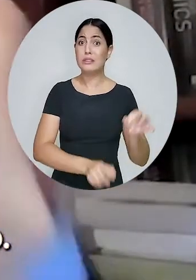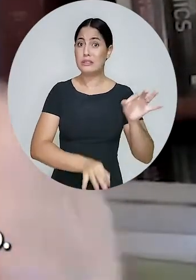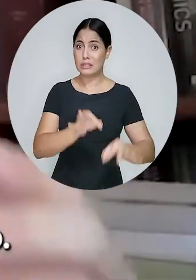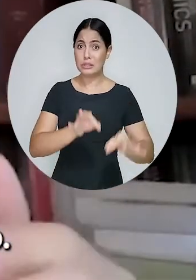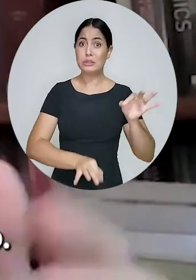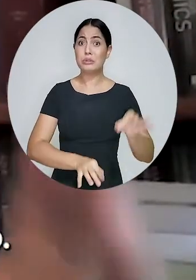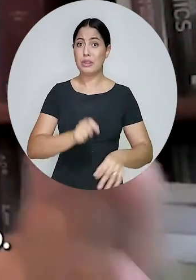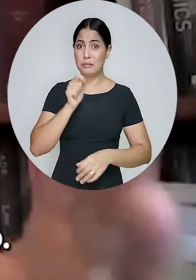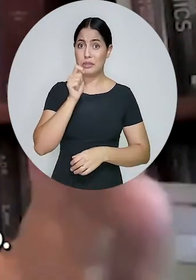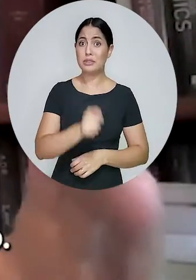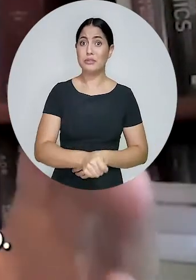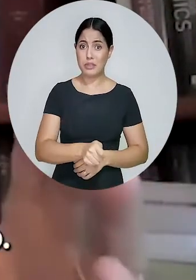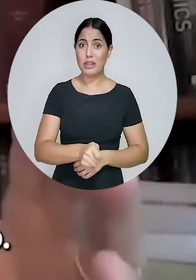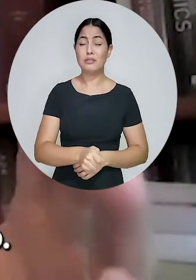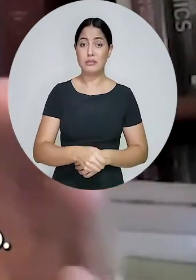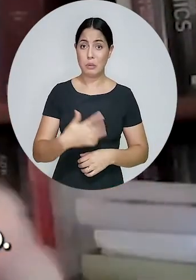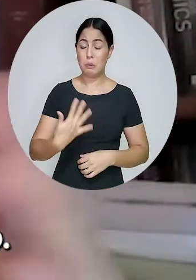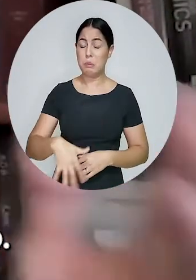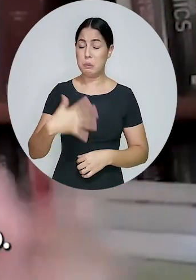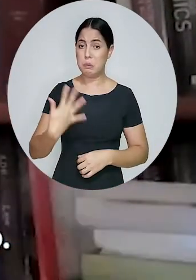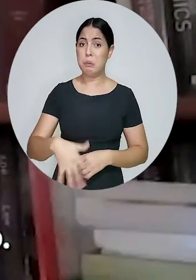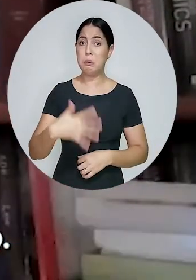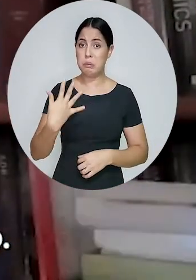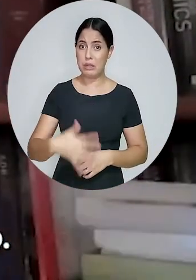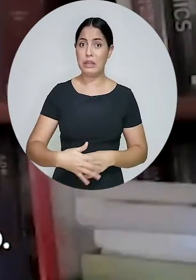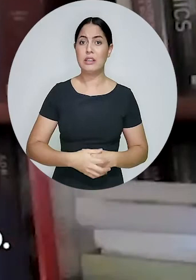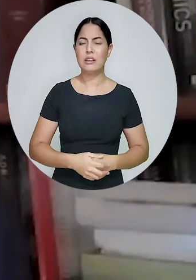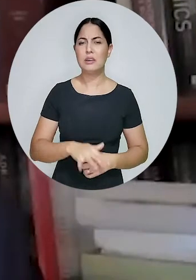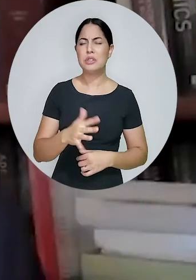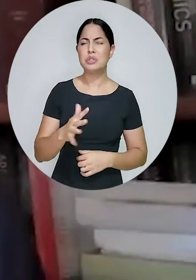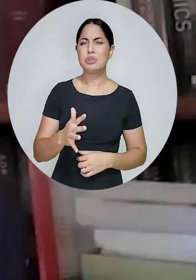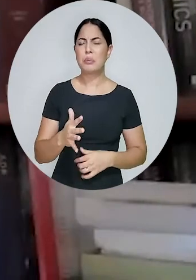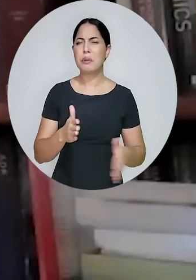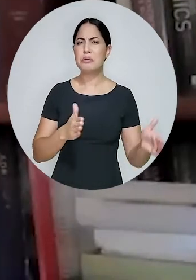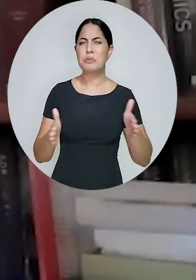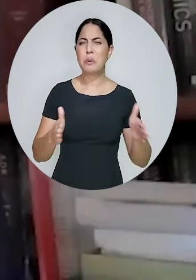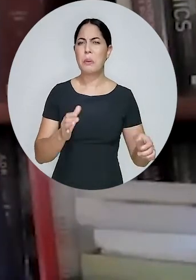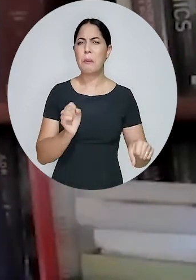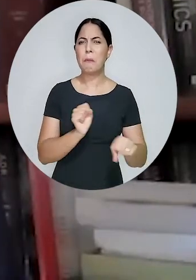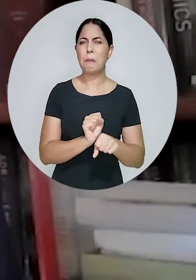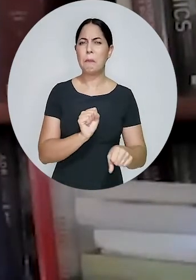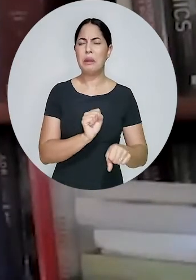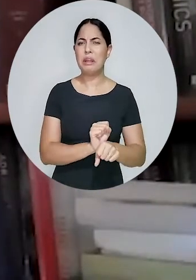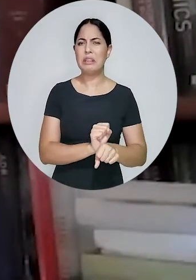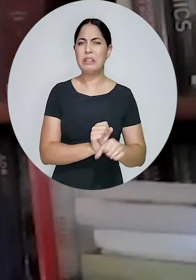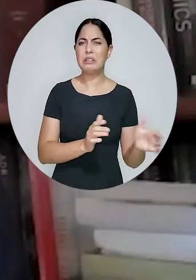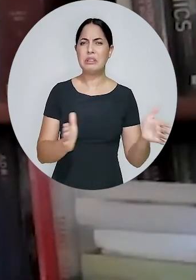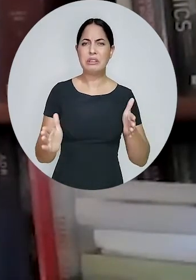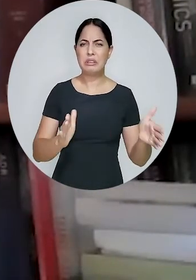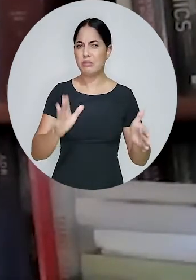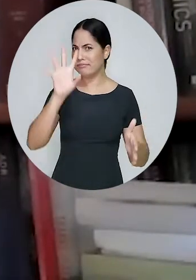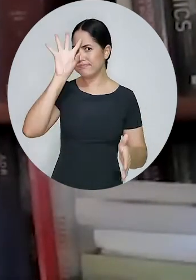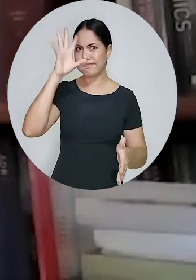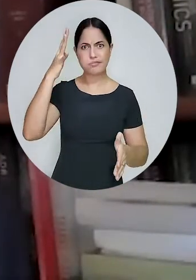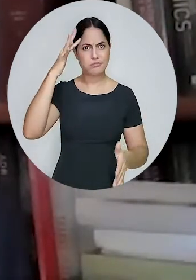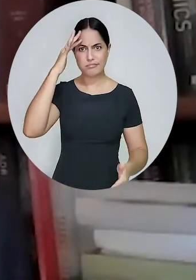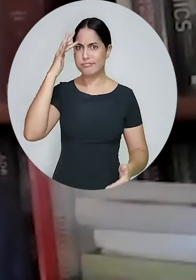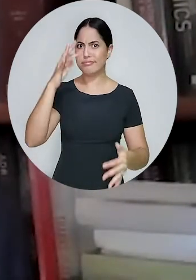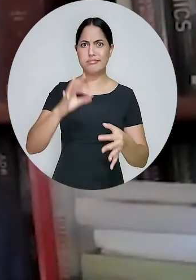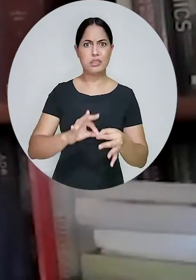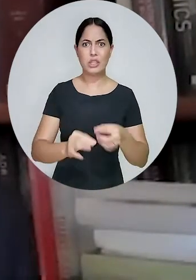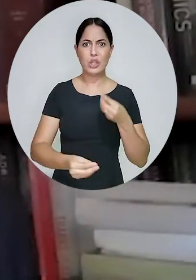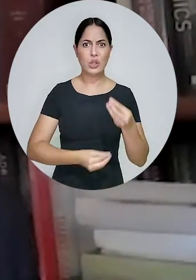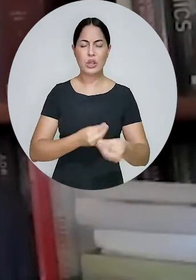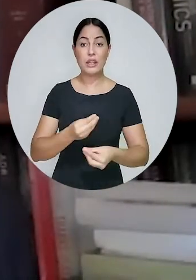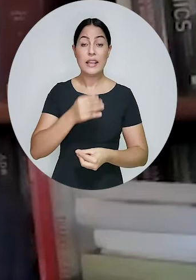take years to get a trial. That is a totally unreasonable amount of time